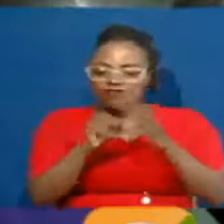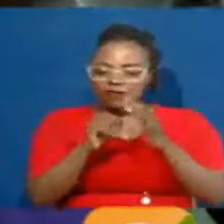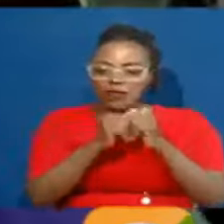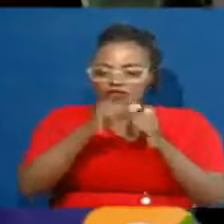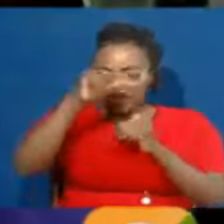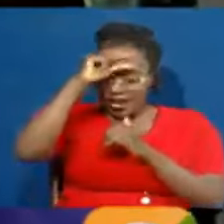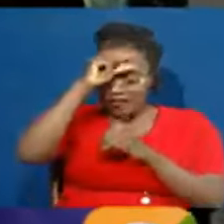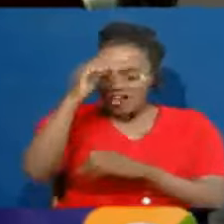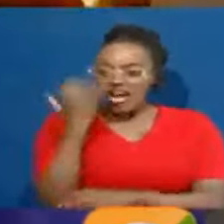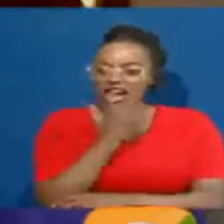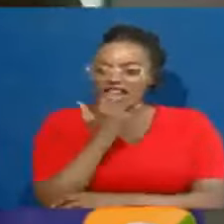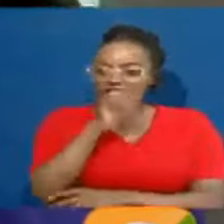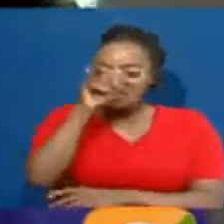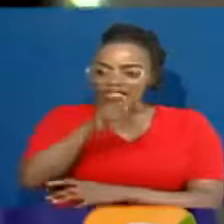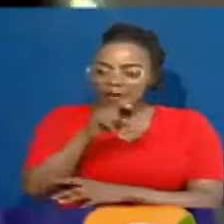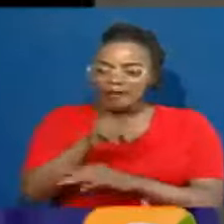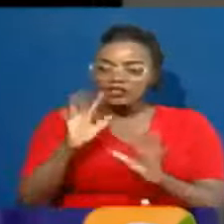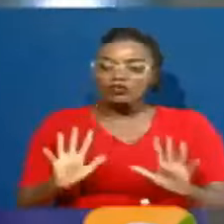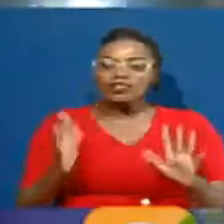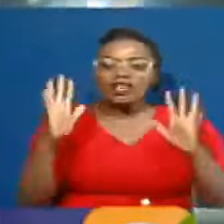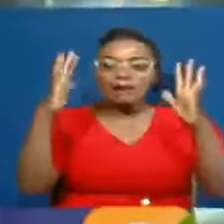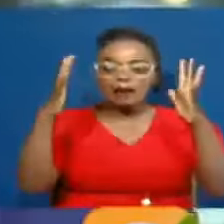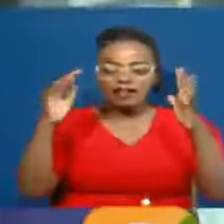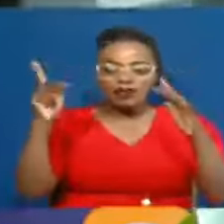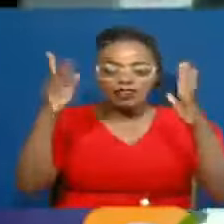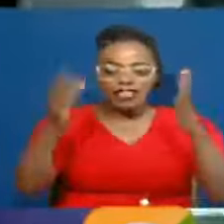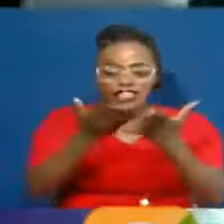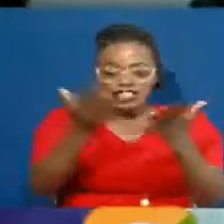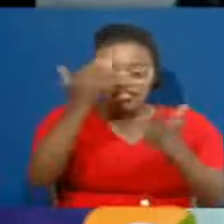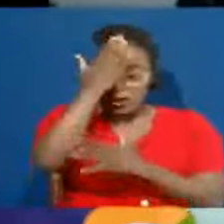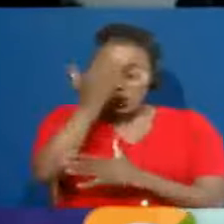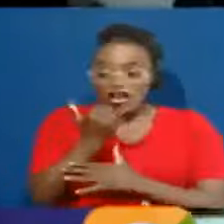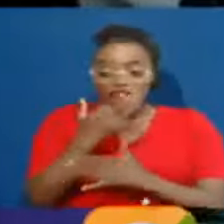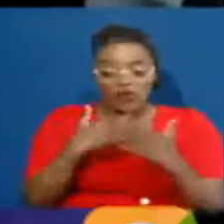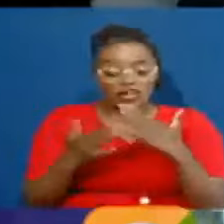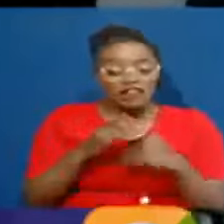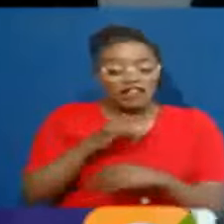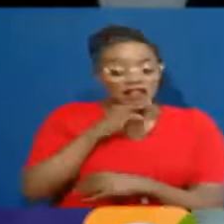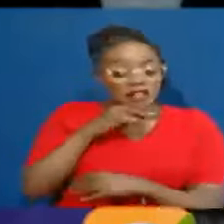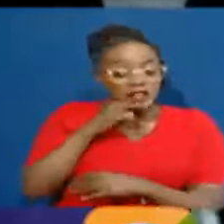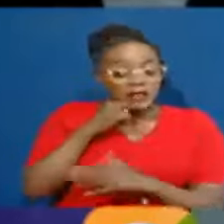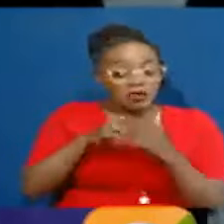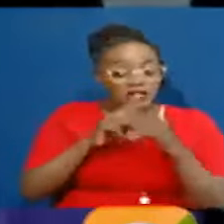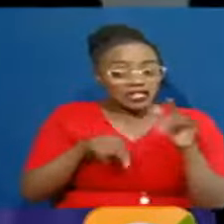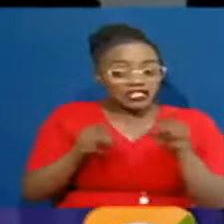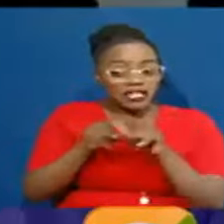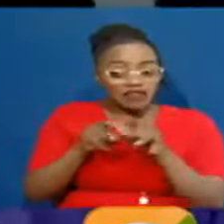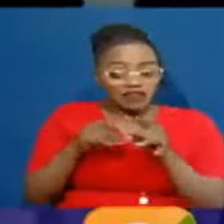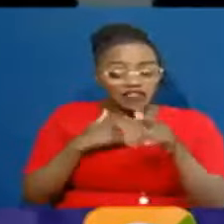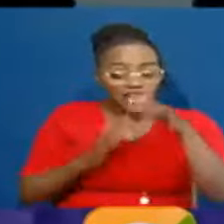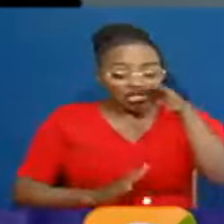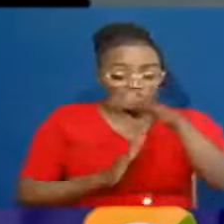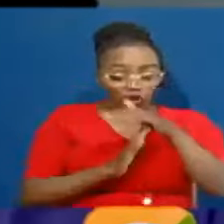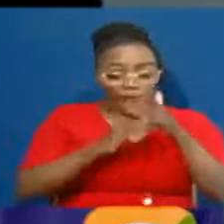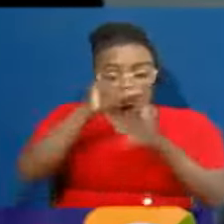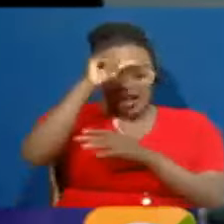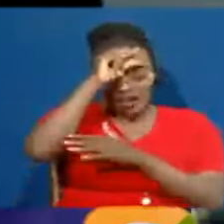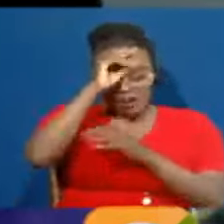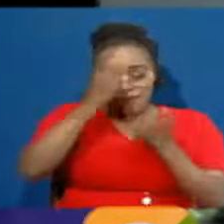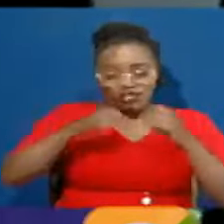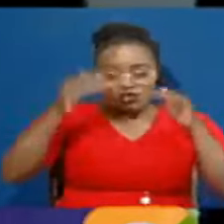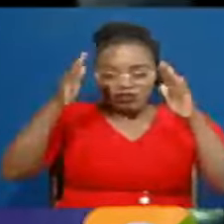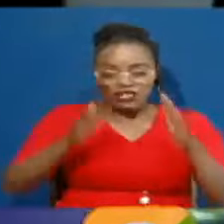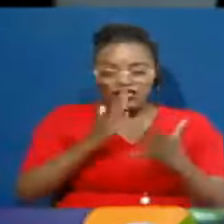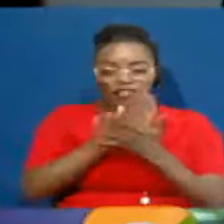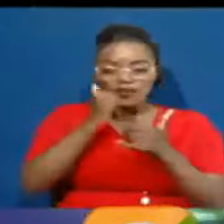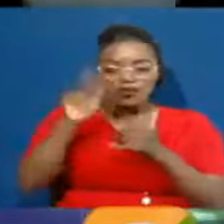government. Gachagua should be celebrated by Kenyans, because what he has said as a top senior most government official is